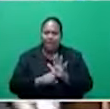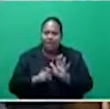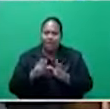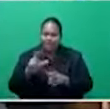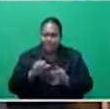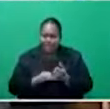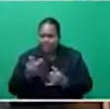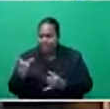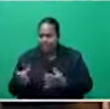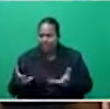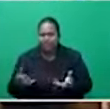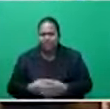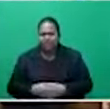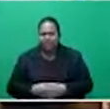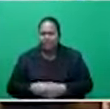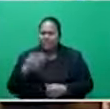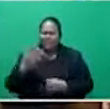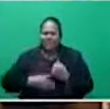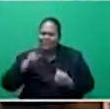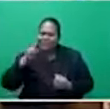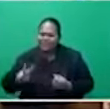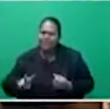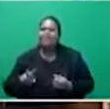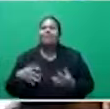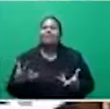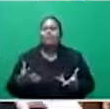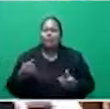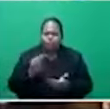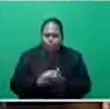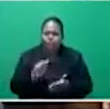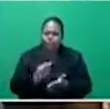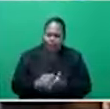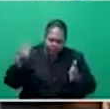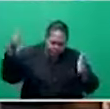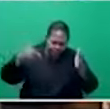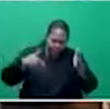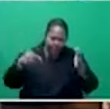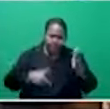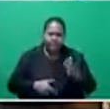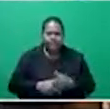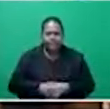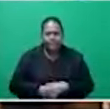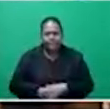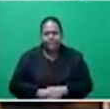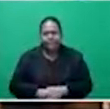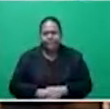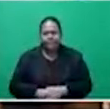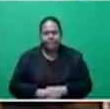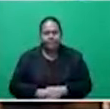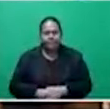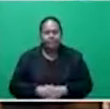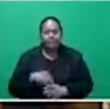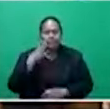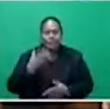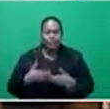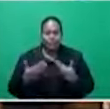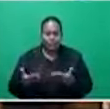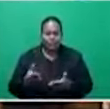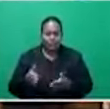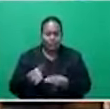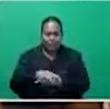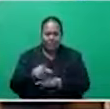of not having stamp duties. This is the problem. They don't look at the multiplier effect, for example, of giving those kind of concessions on